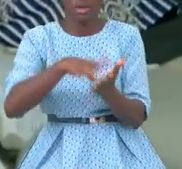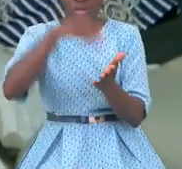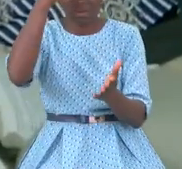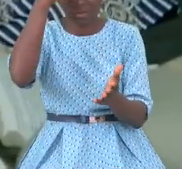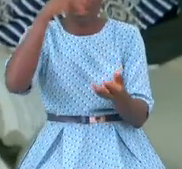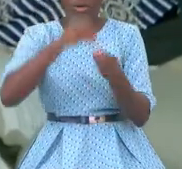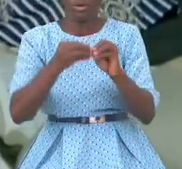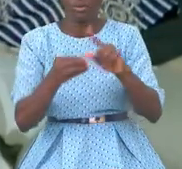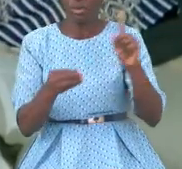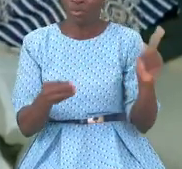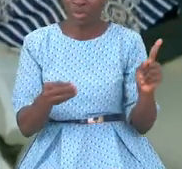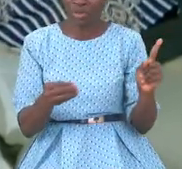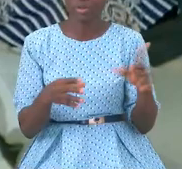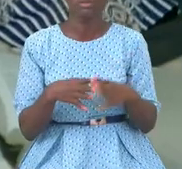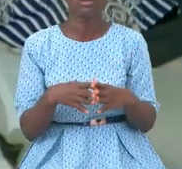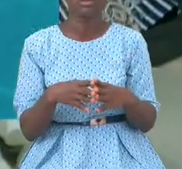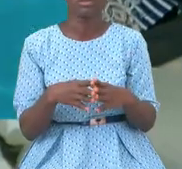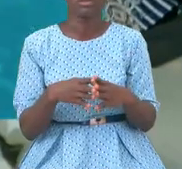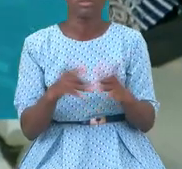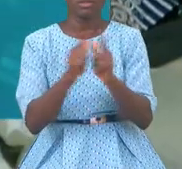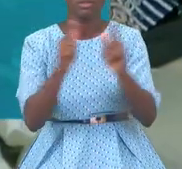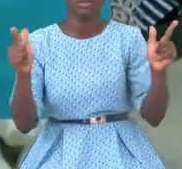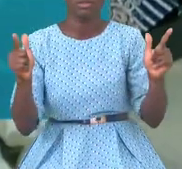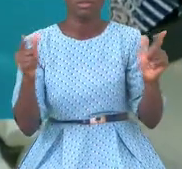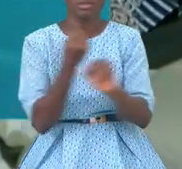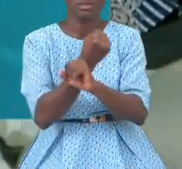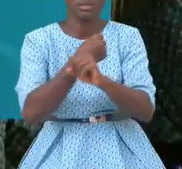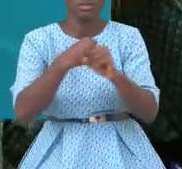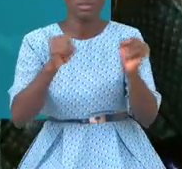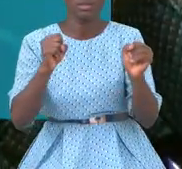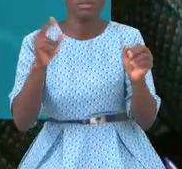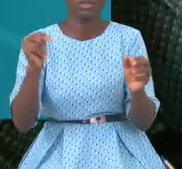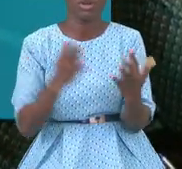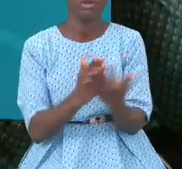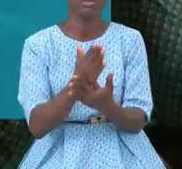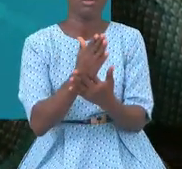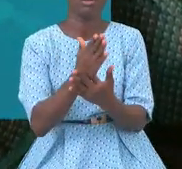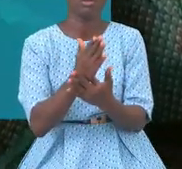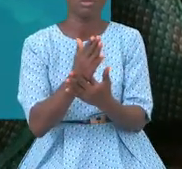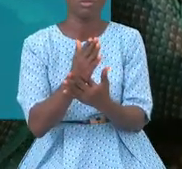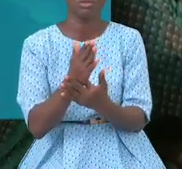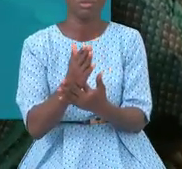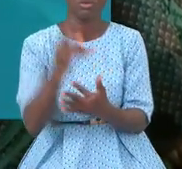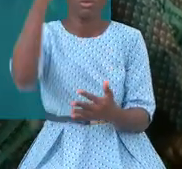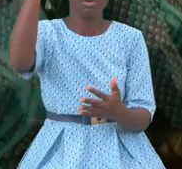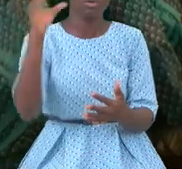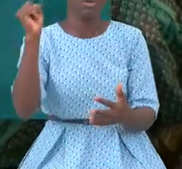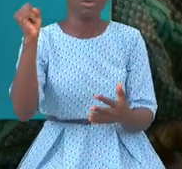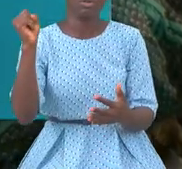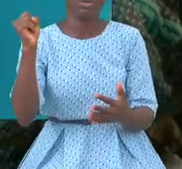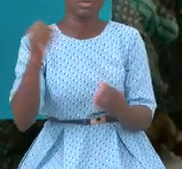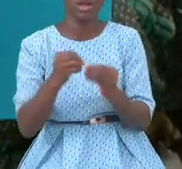great salvation through God's abundant grace. Number two, good